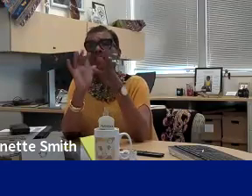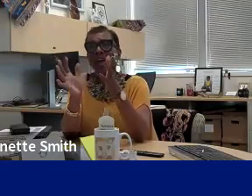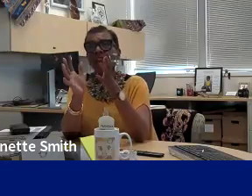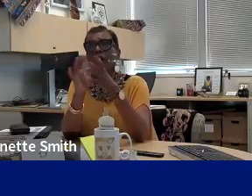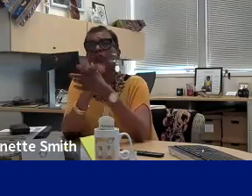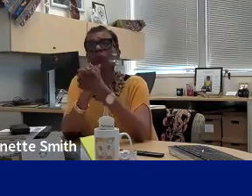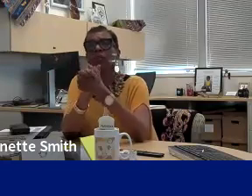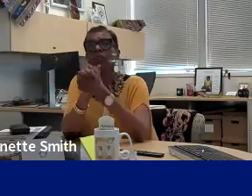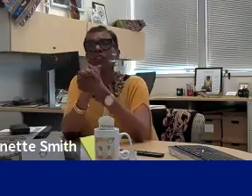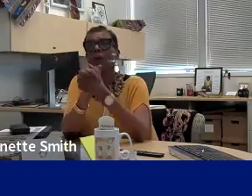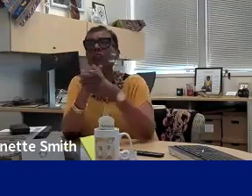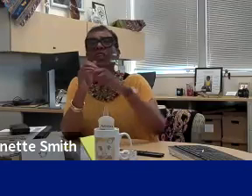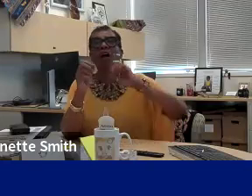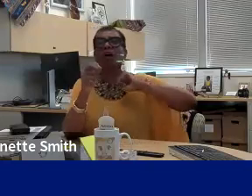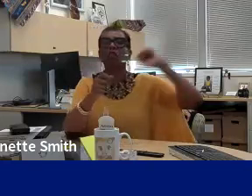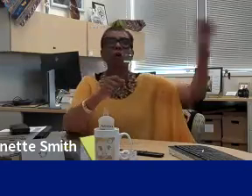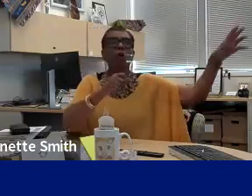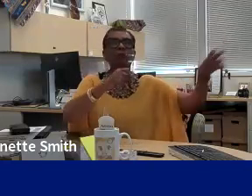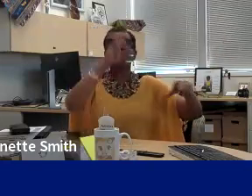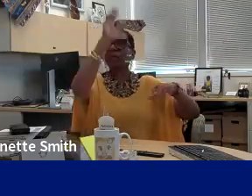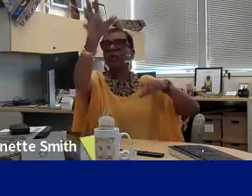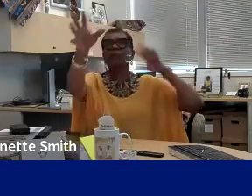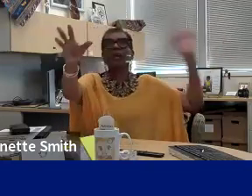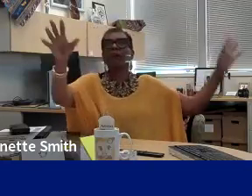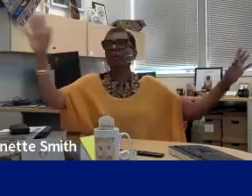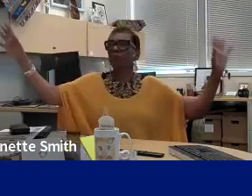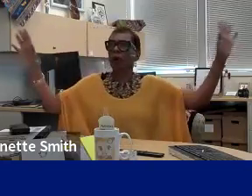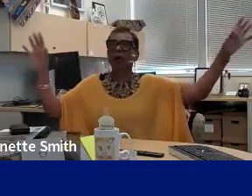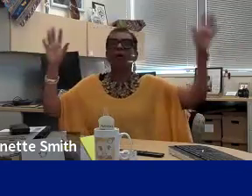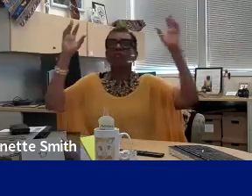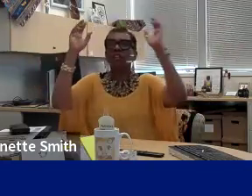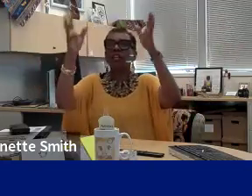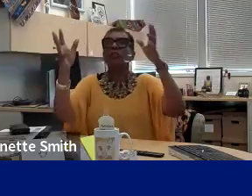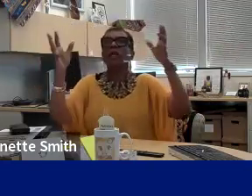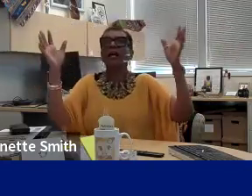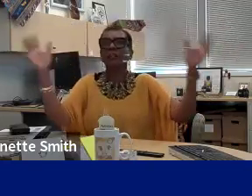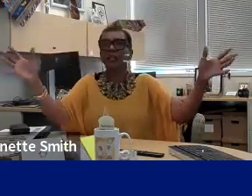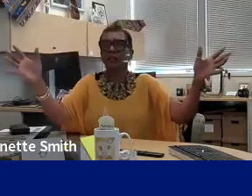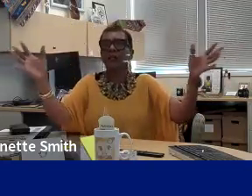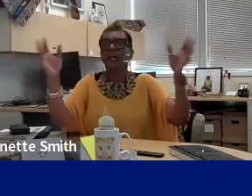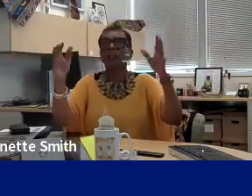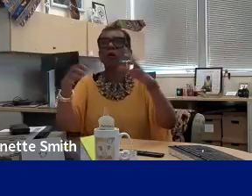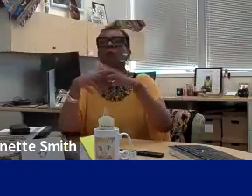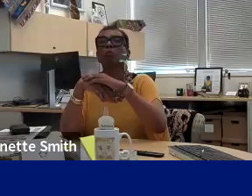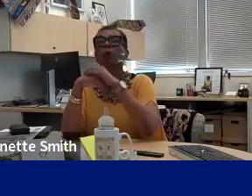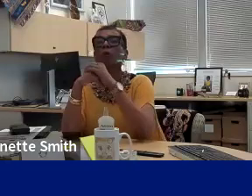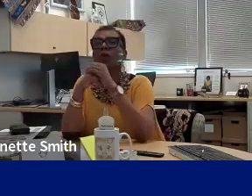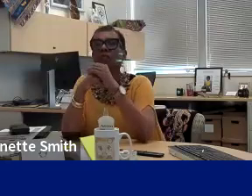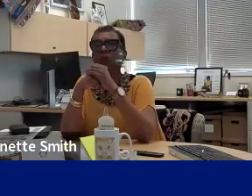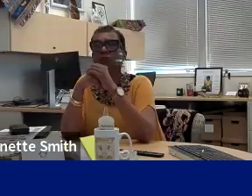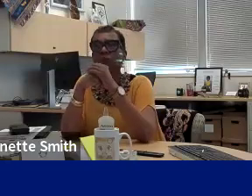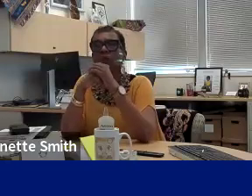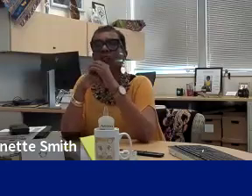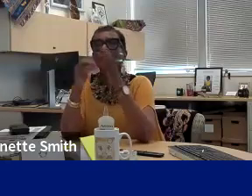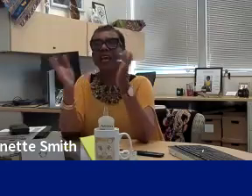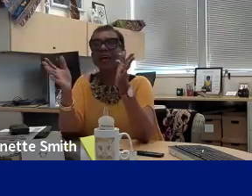my staff are doing a good job, but they are torn from here, there, everywhere, things are not clear in terms of what we want